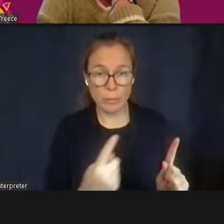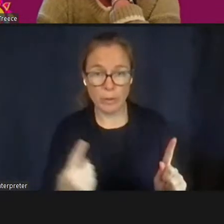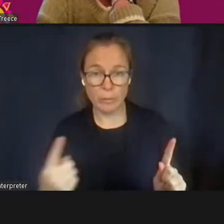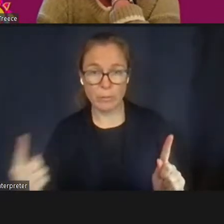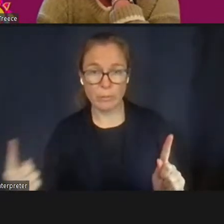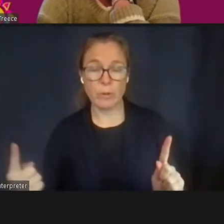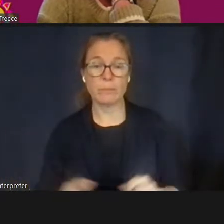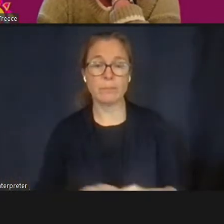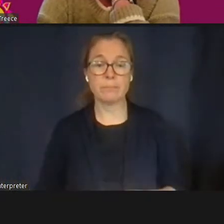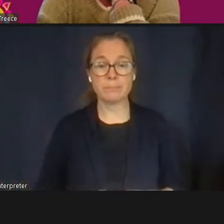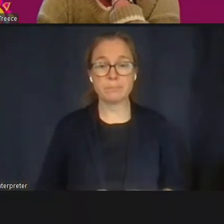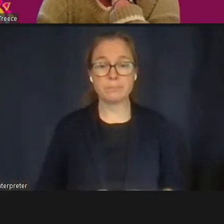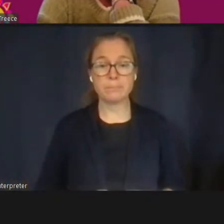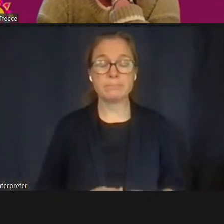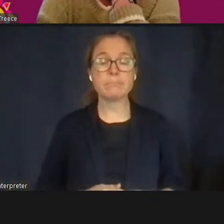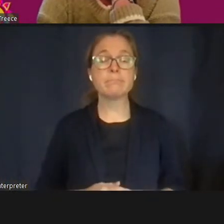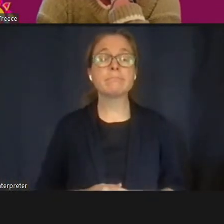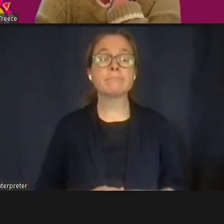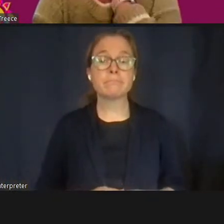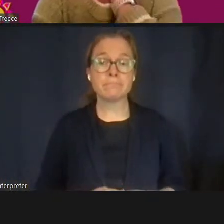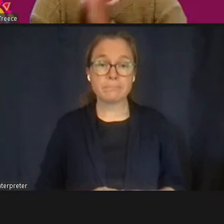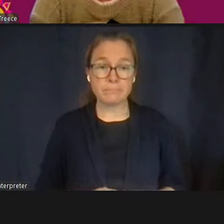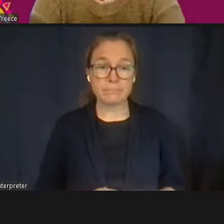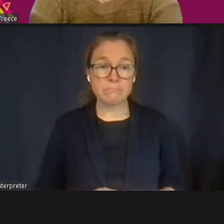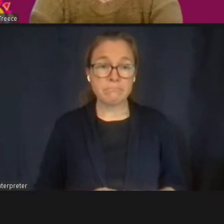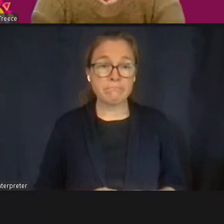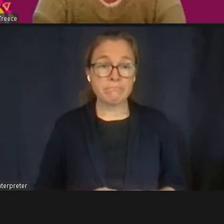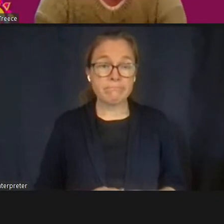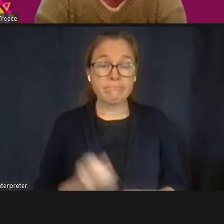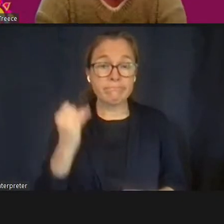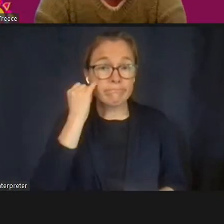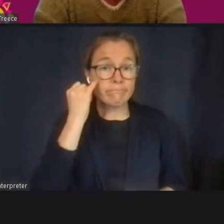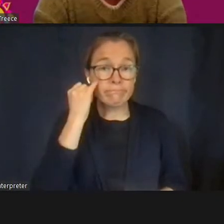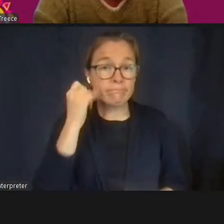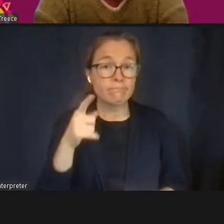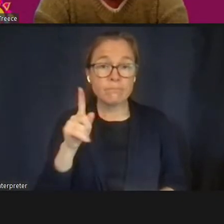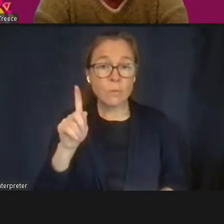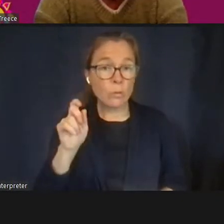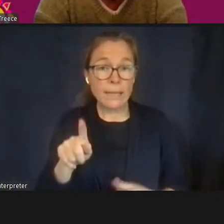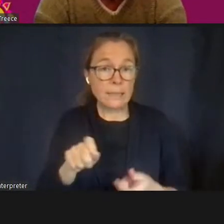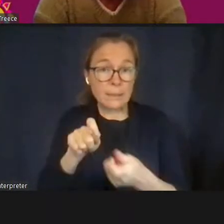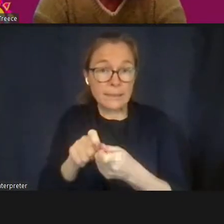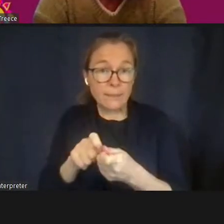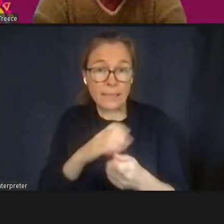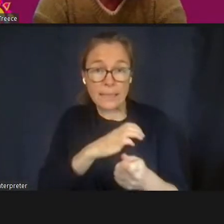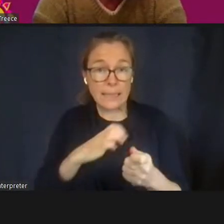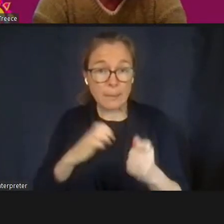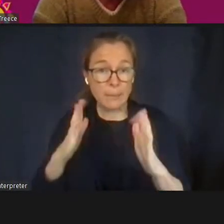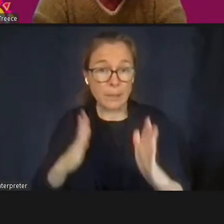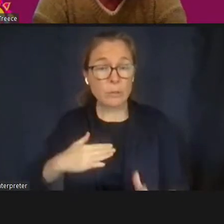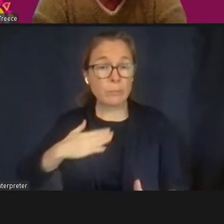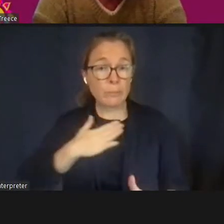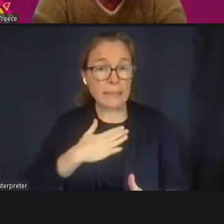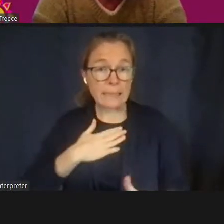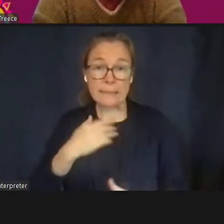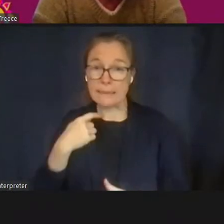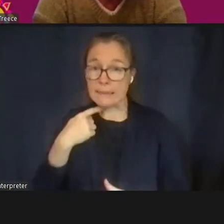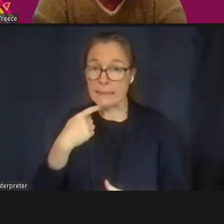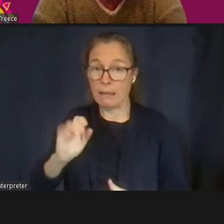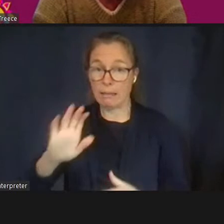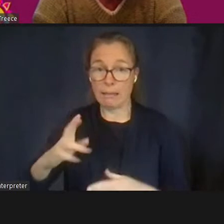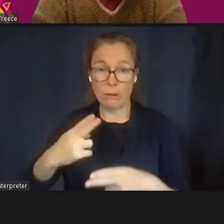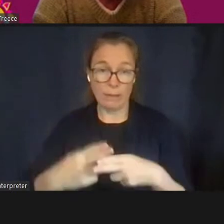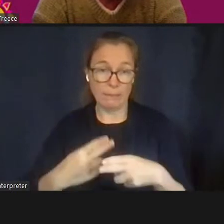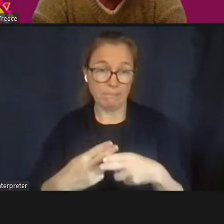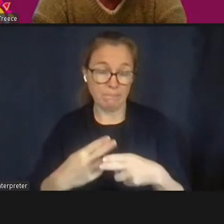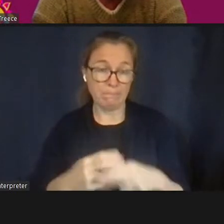you would identify the commissioner you would like to ask your question of, that will be helpful.